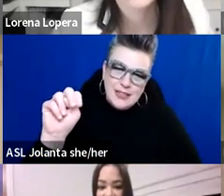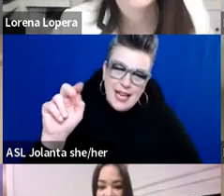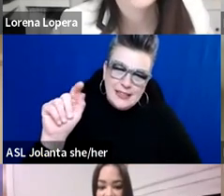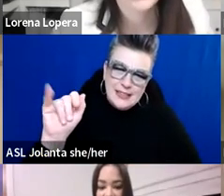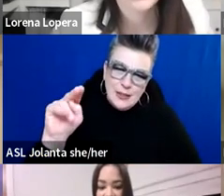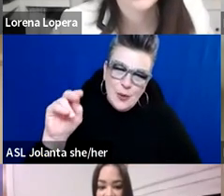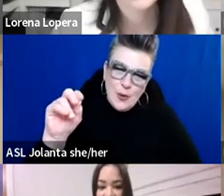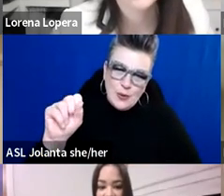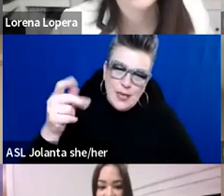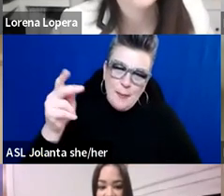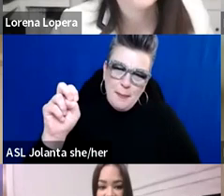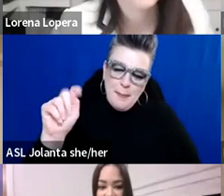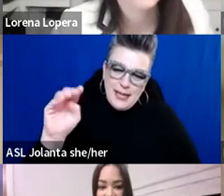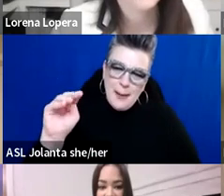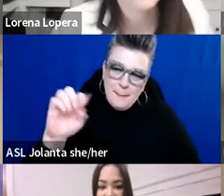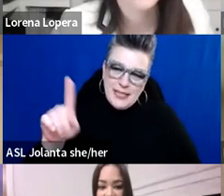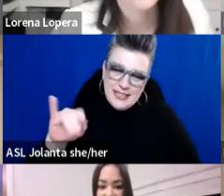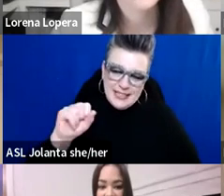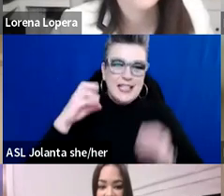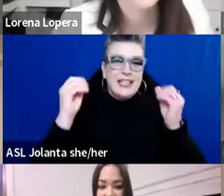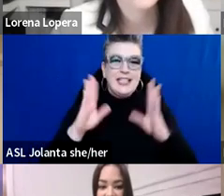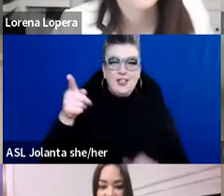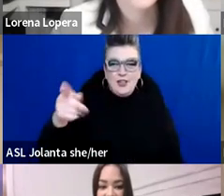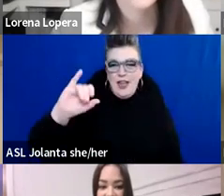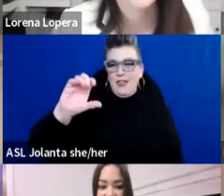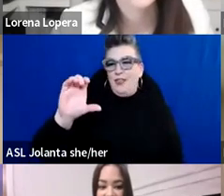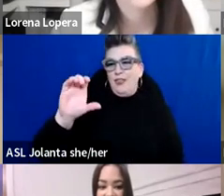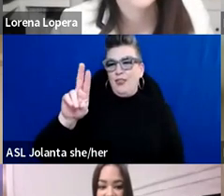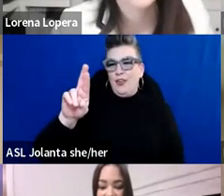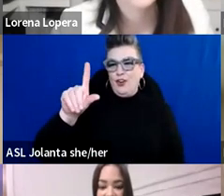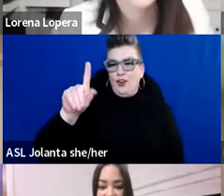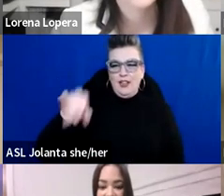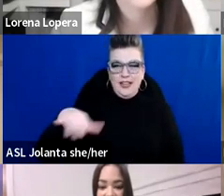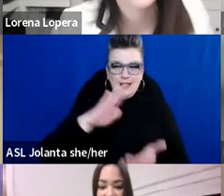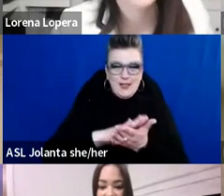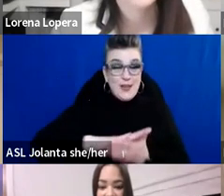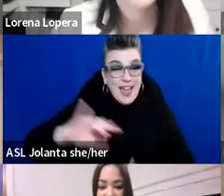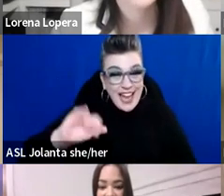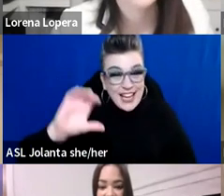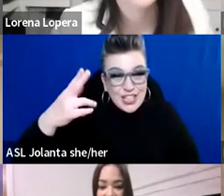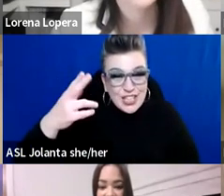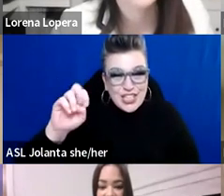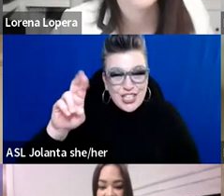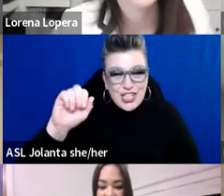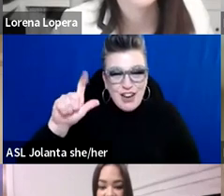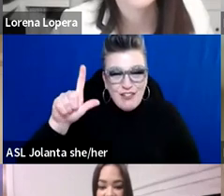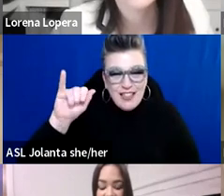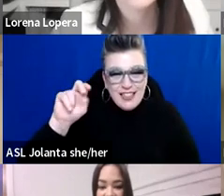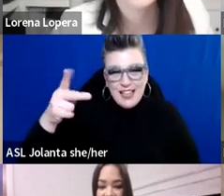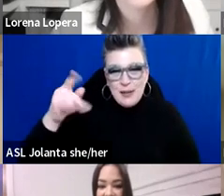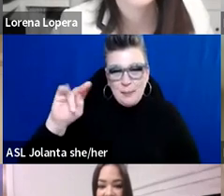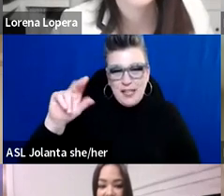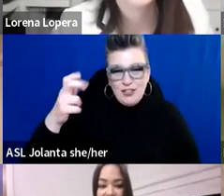teacher at the curly school and cherylin pinchum a history at the boston latin school